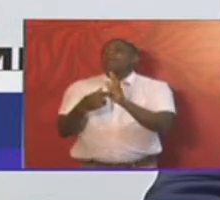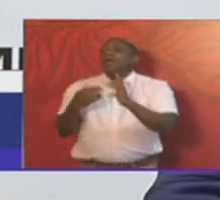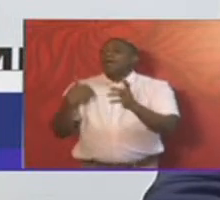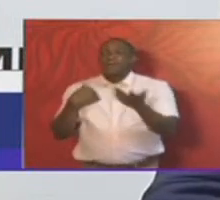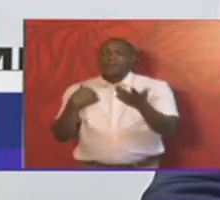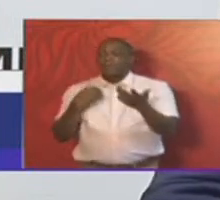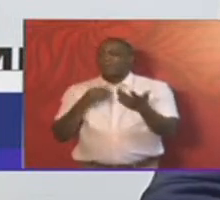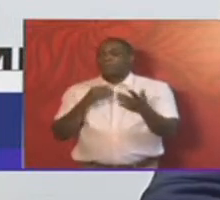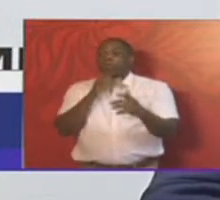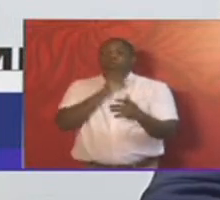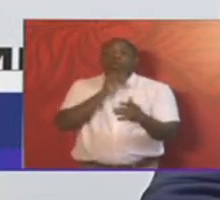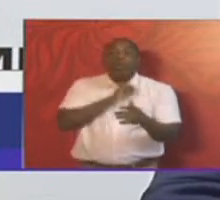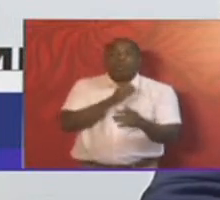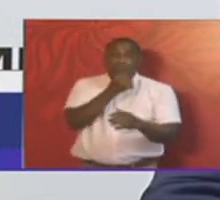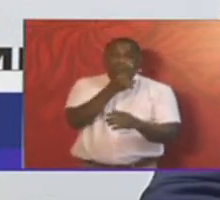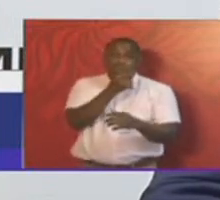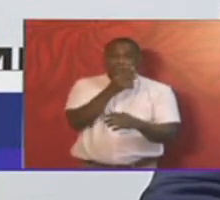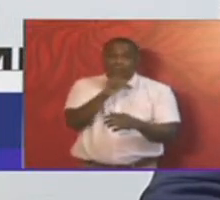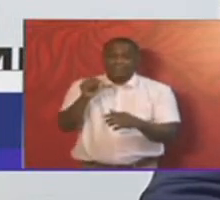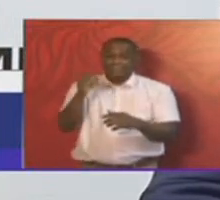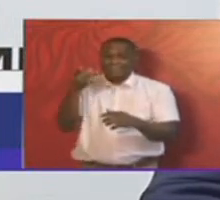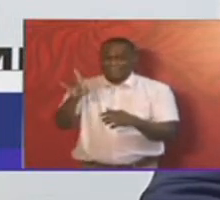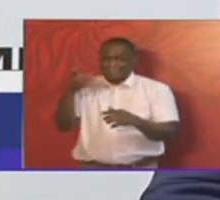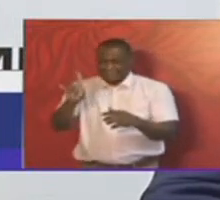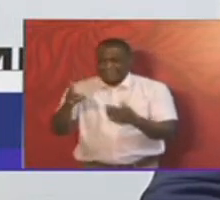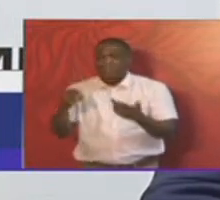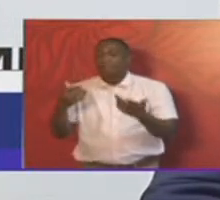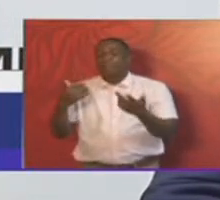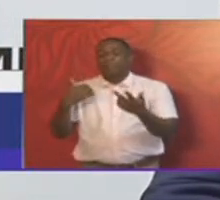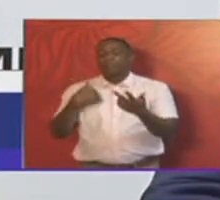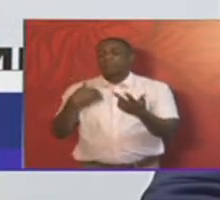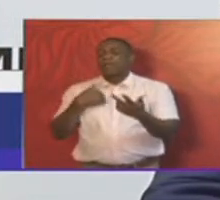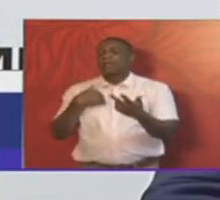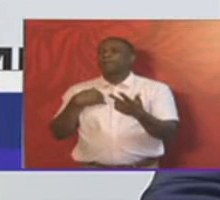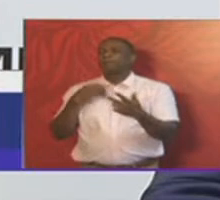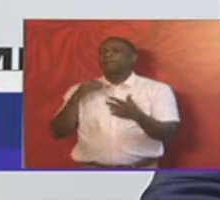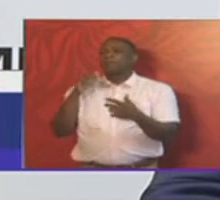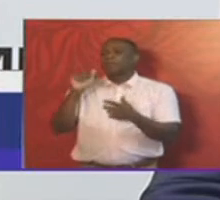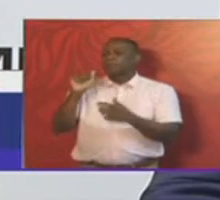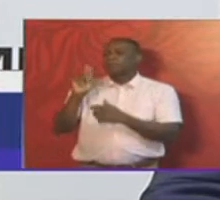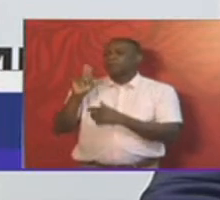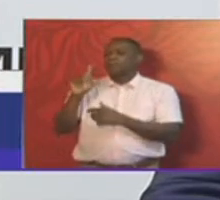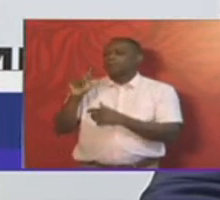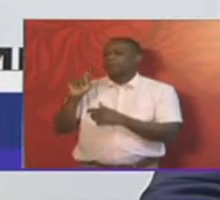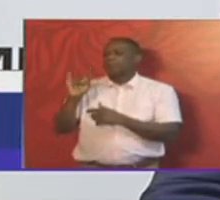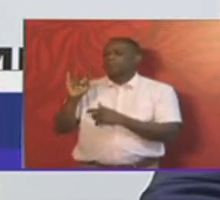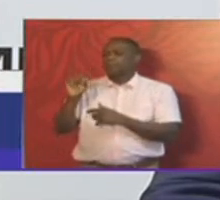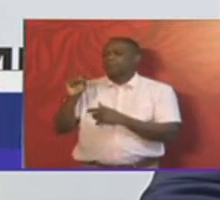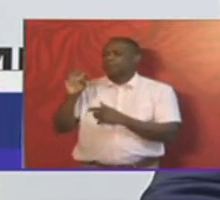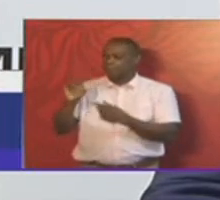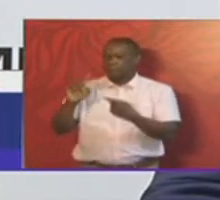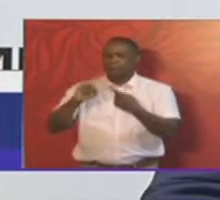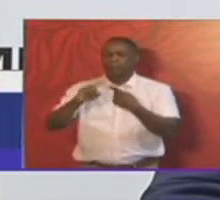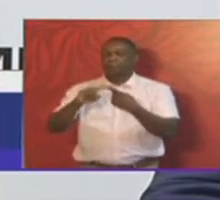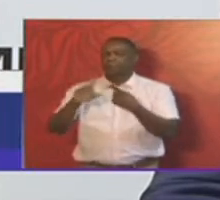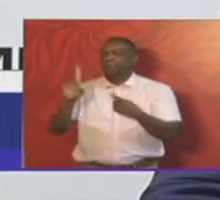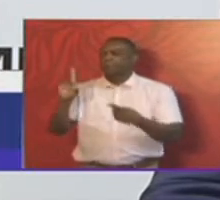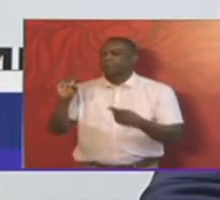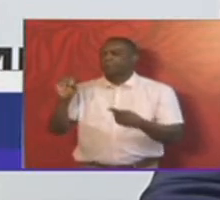syndrome, autism, any other challenges, whether it's mental, physical,